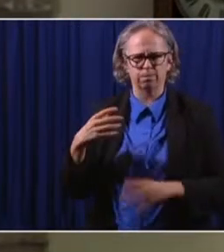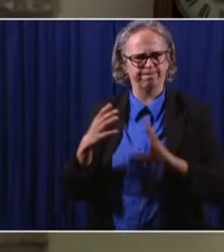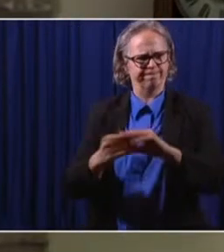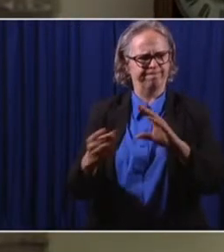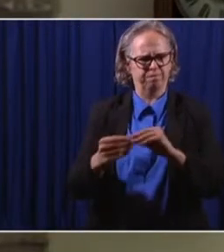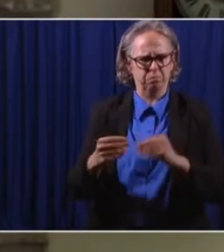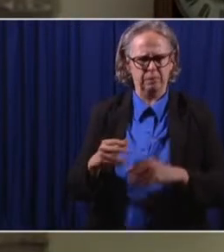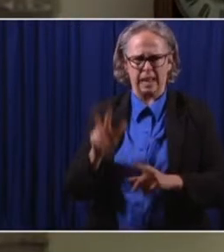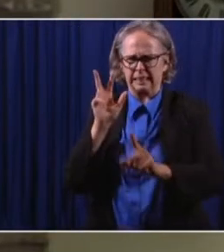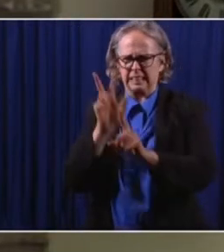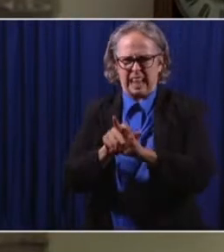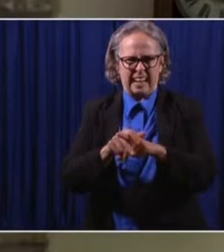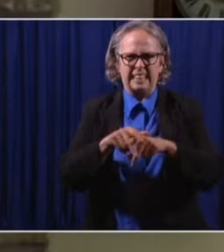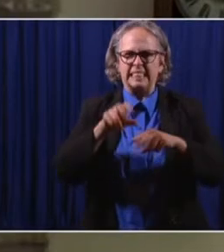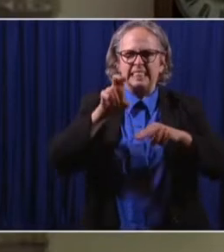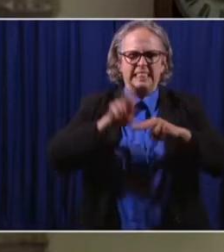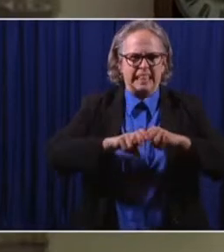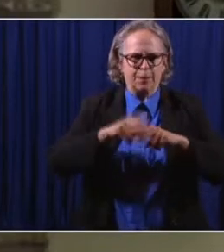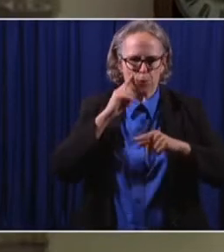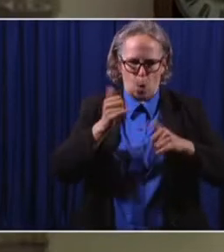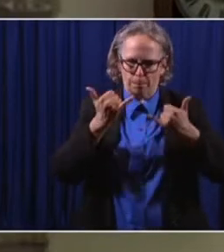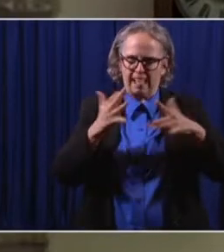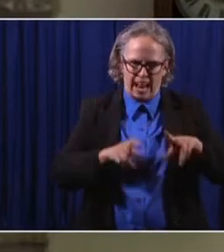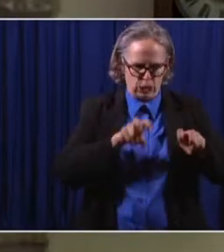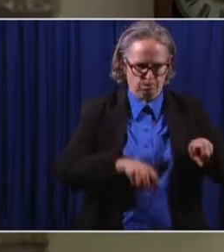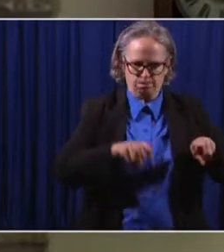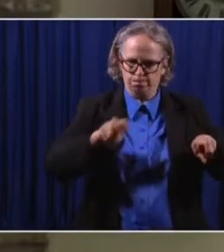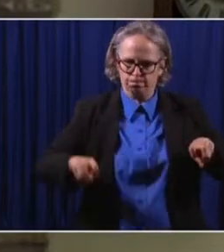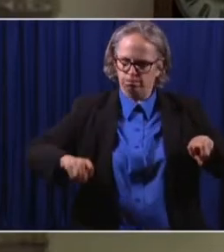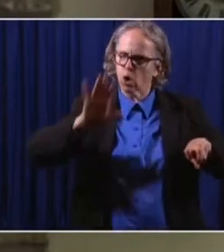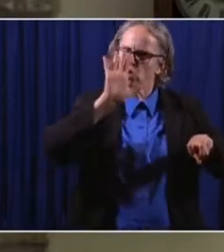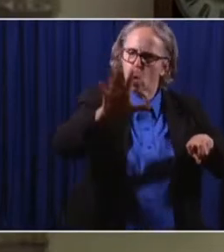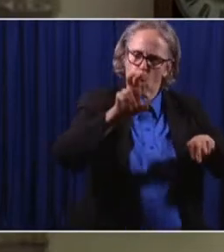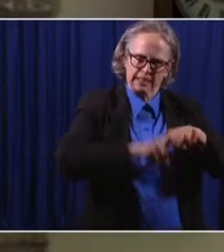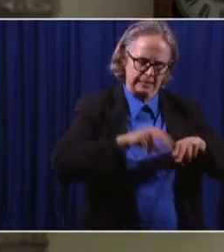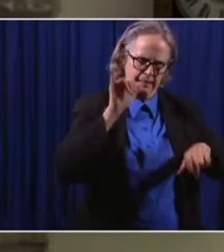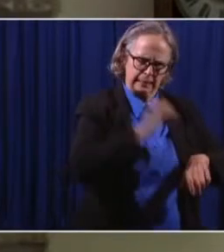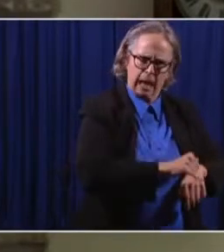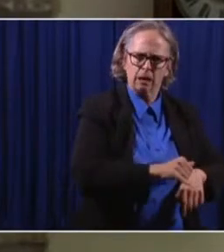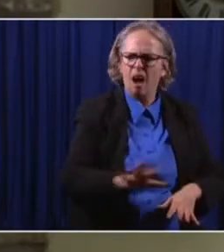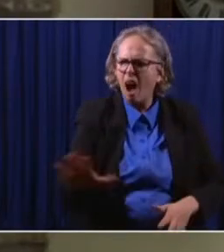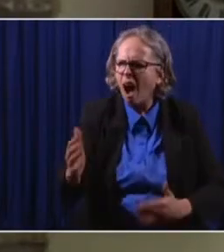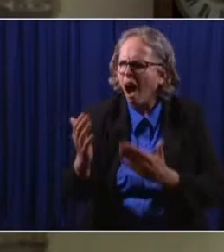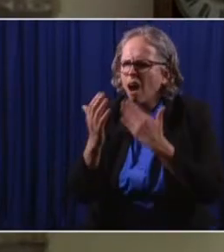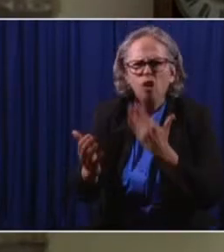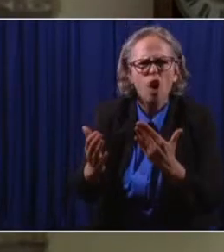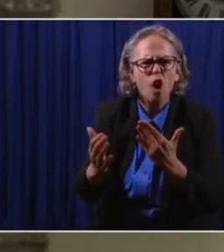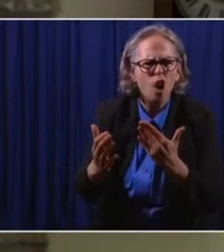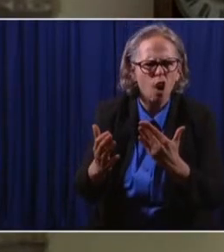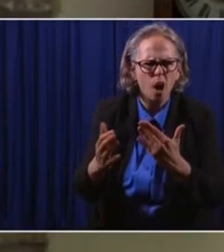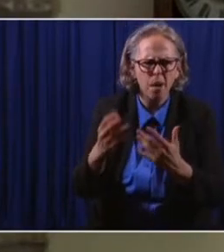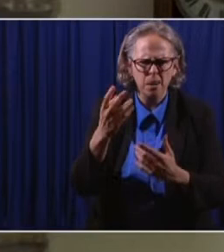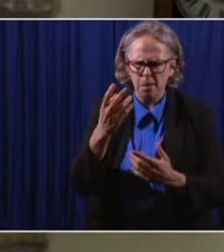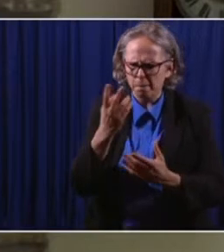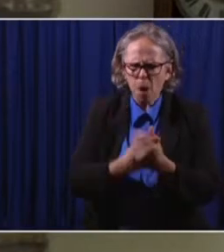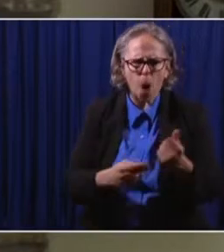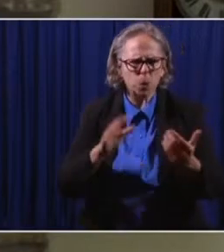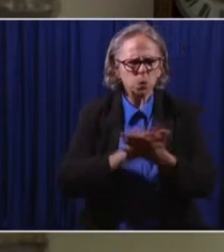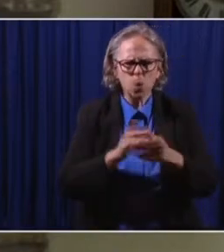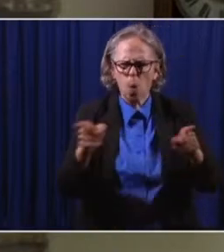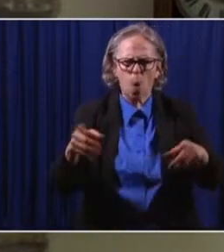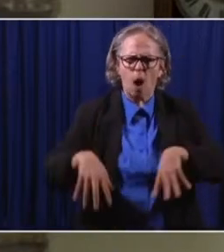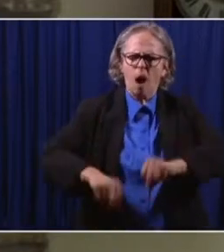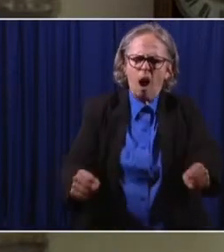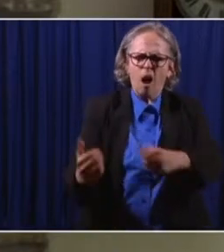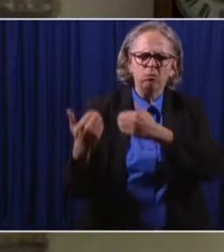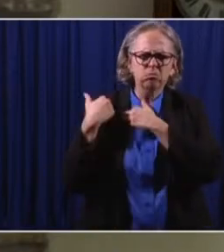distancing. So from both of these schools, as well as the public schools that they hosted, that was just